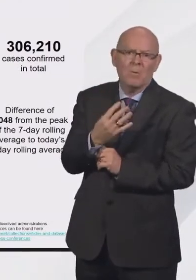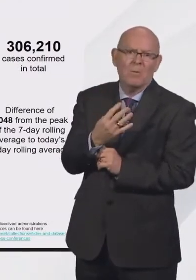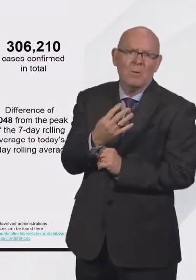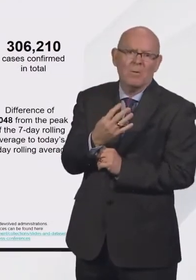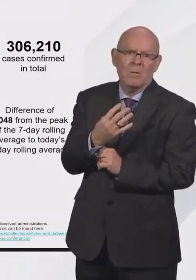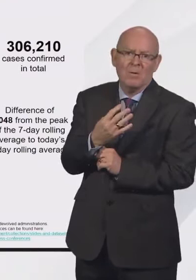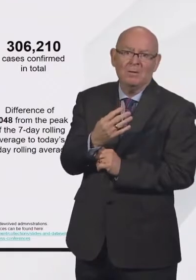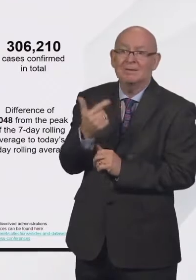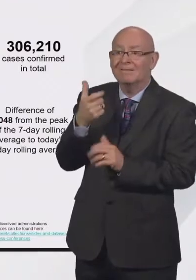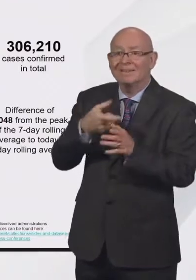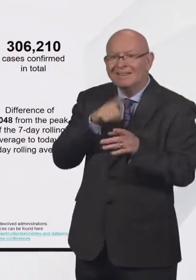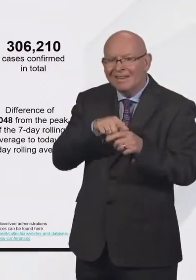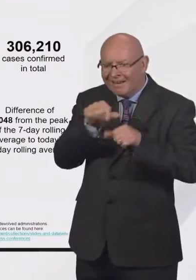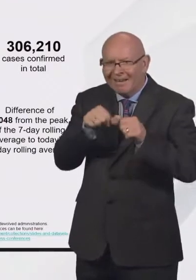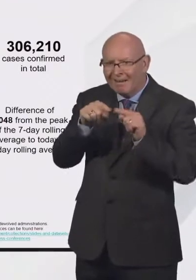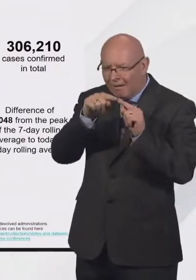1,147, down from